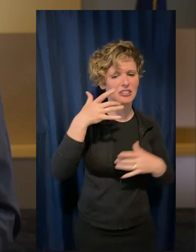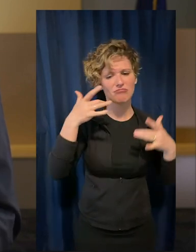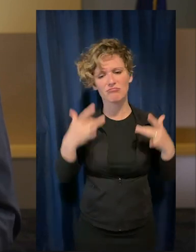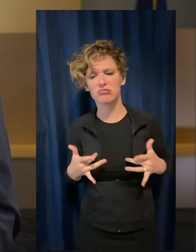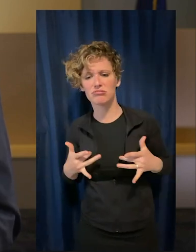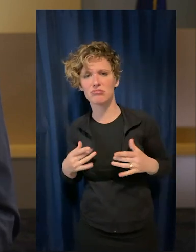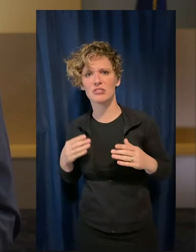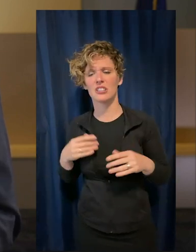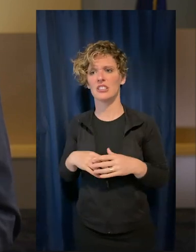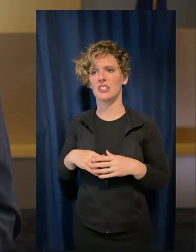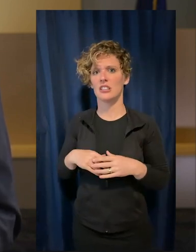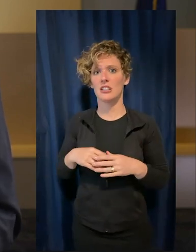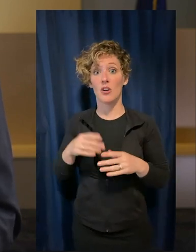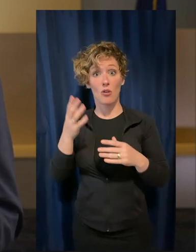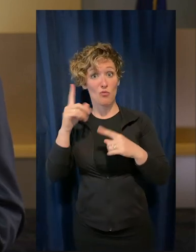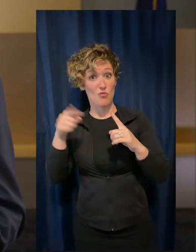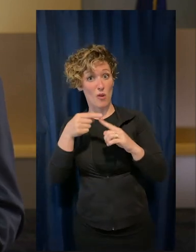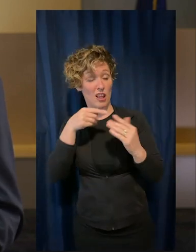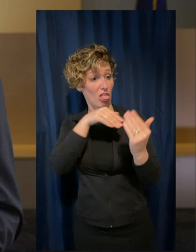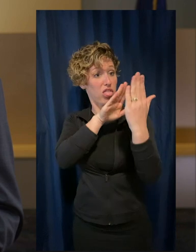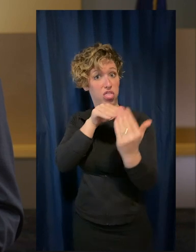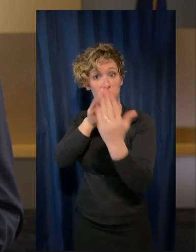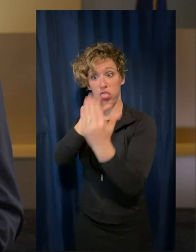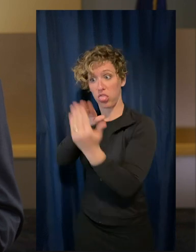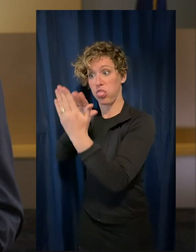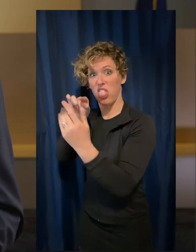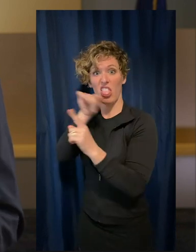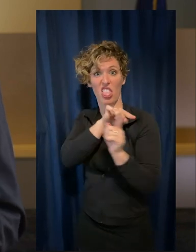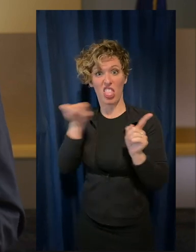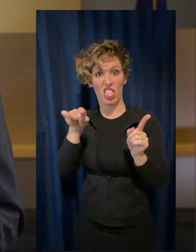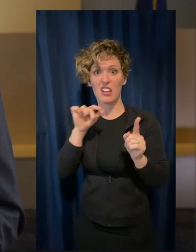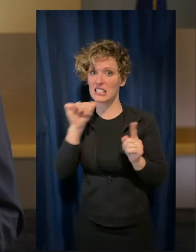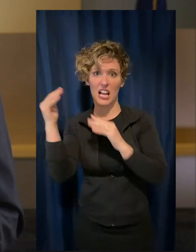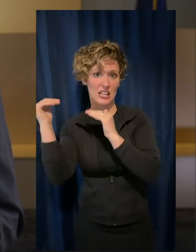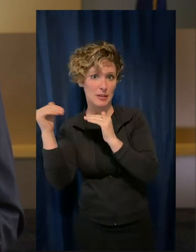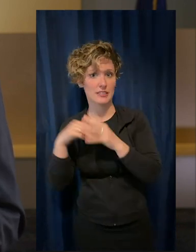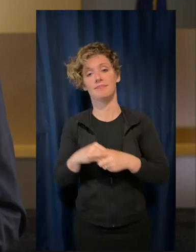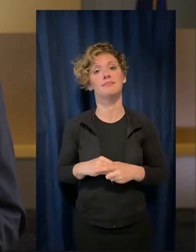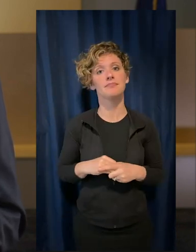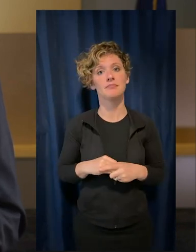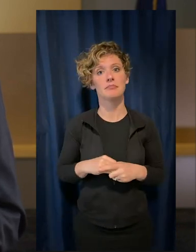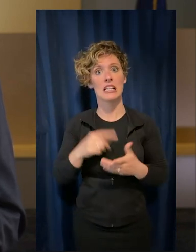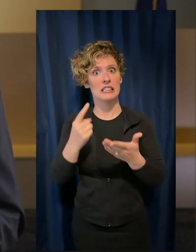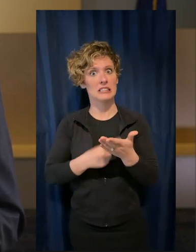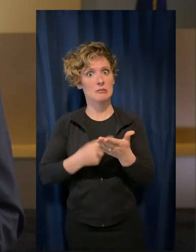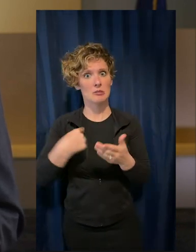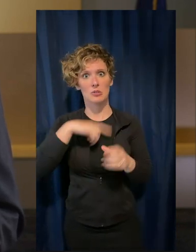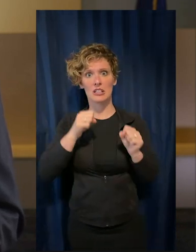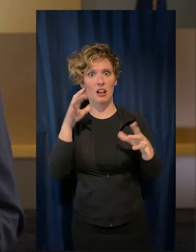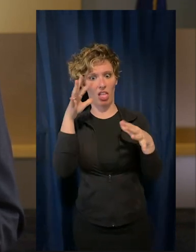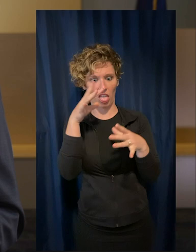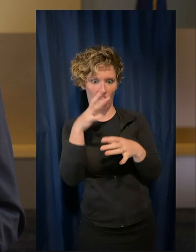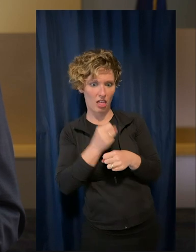life's unexpected challenges. Sometimes these emotions become crippling. This, however, does not have to be the